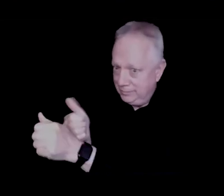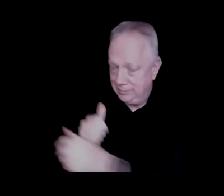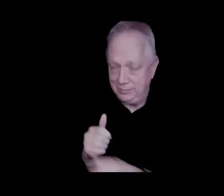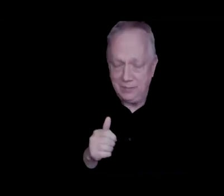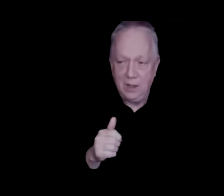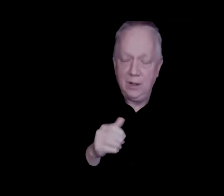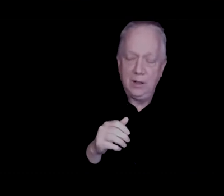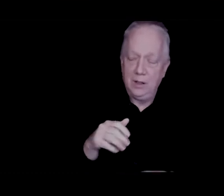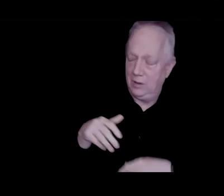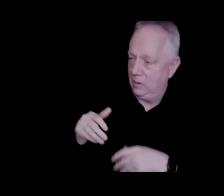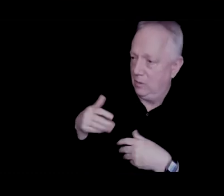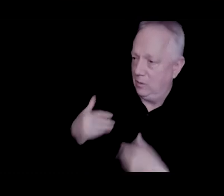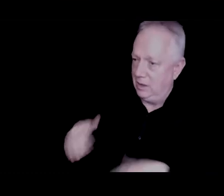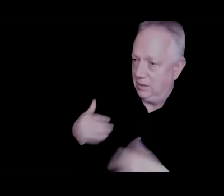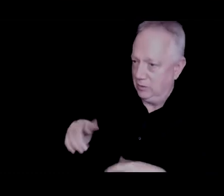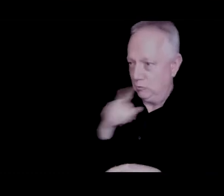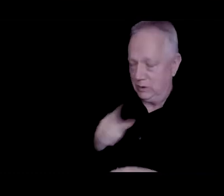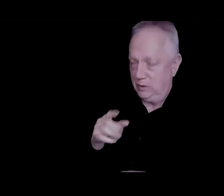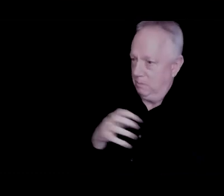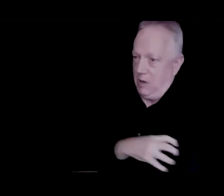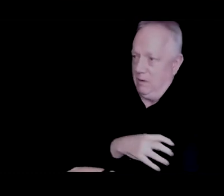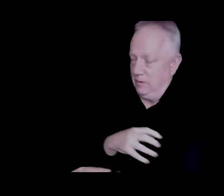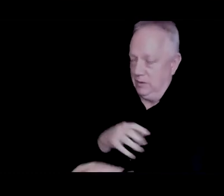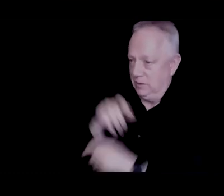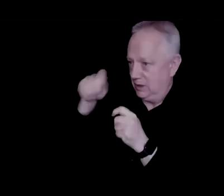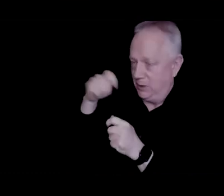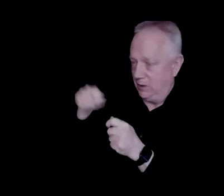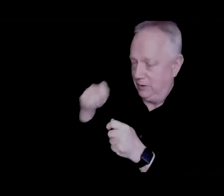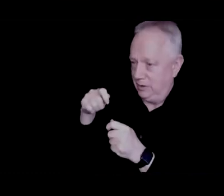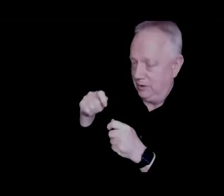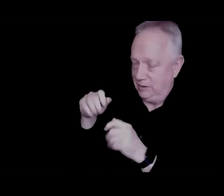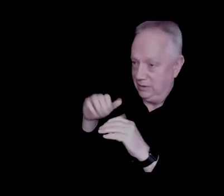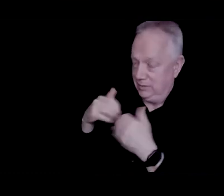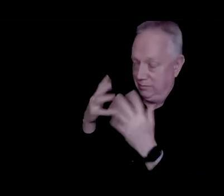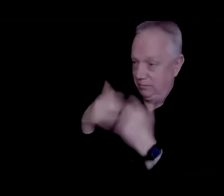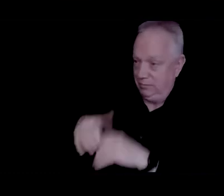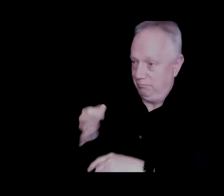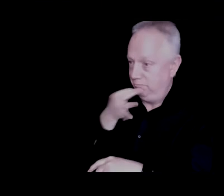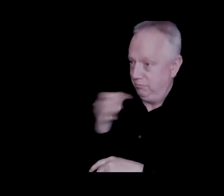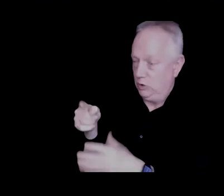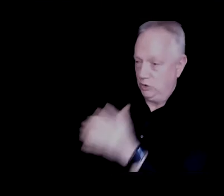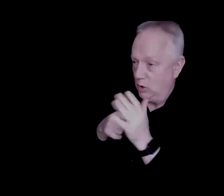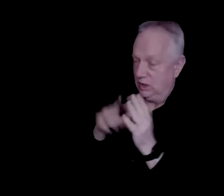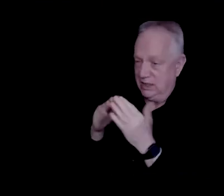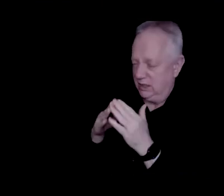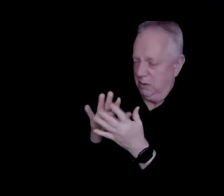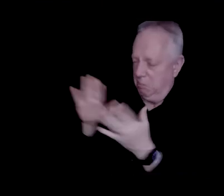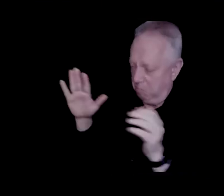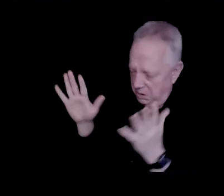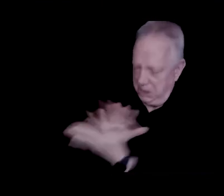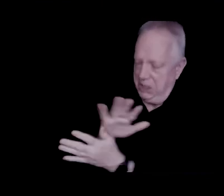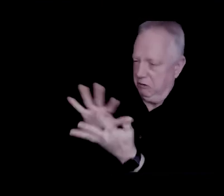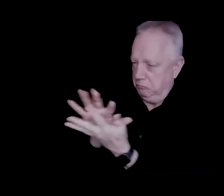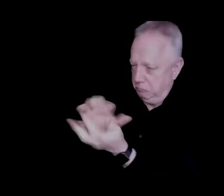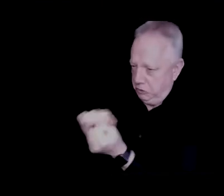Well, it was very powerful cinematography. When you show us a city that's in ruins, that looks